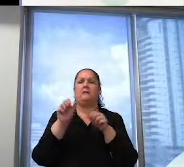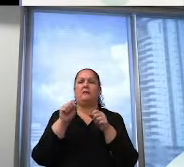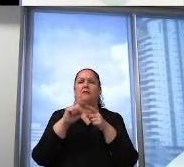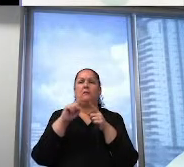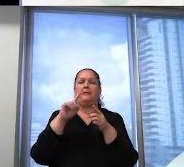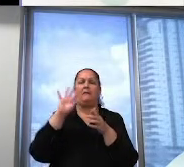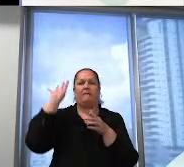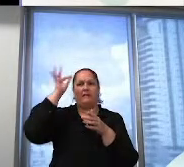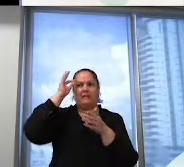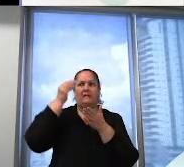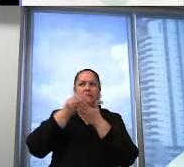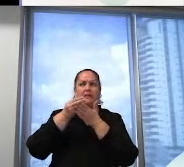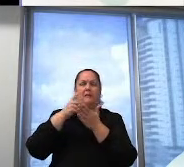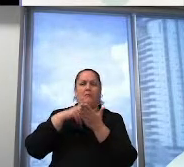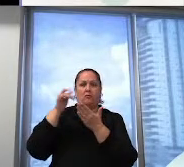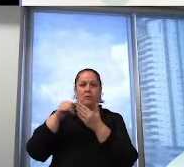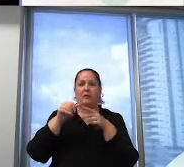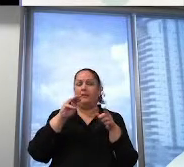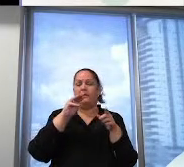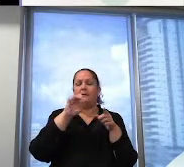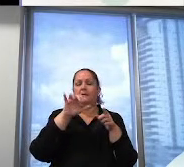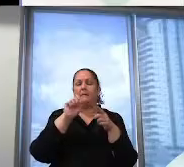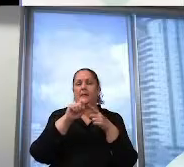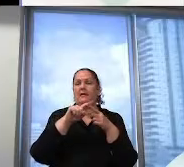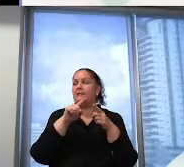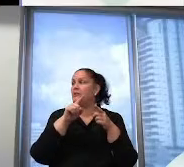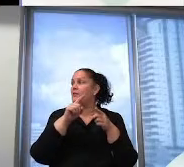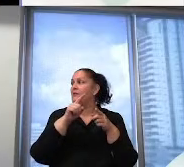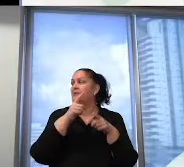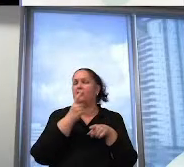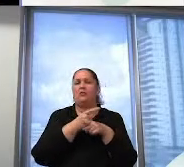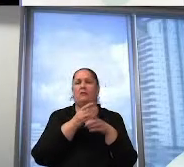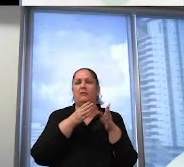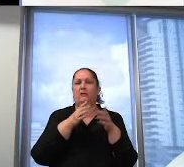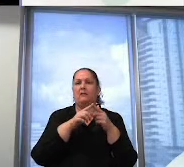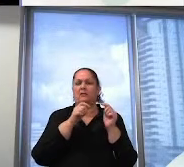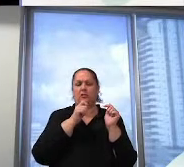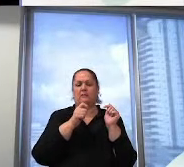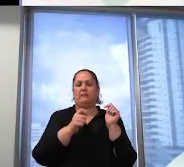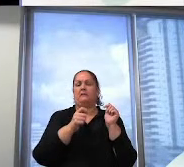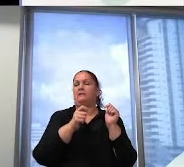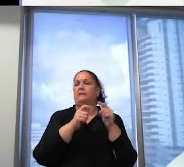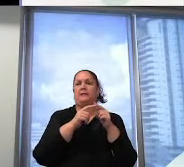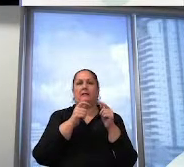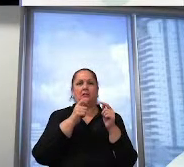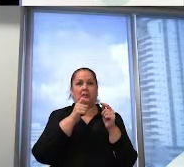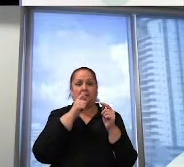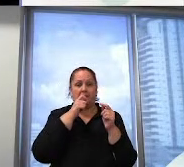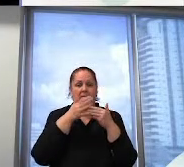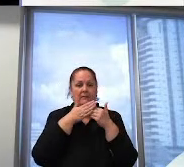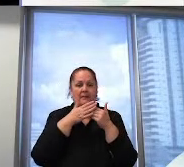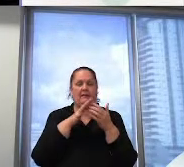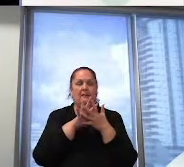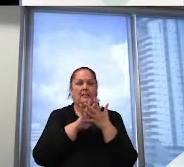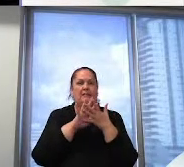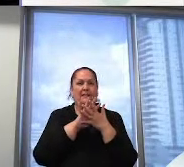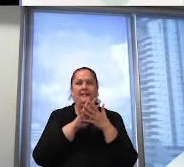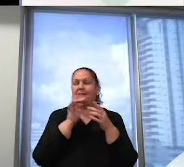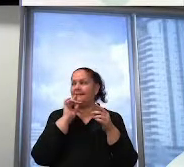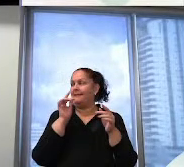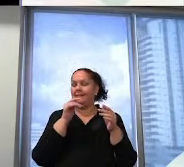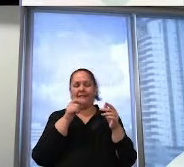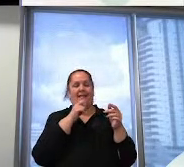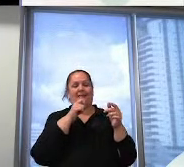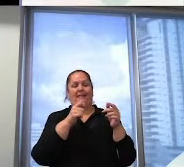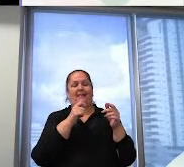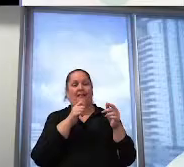the federal funding program. Miles of right-of-way. Just pull it back. Just There's- pull it back a little bit. There's a sweet spot there